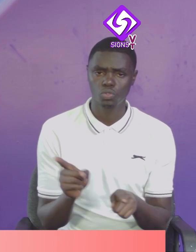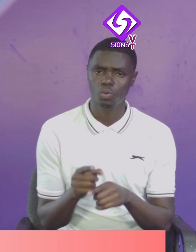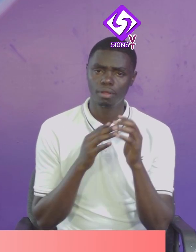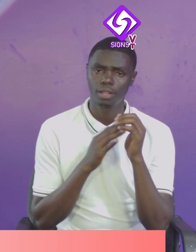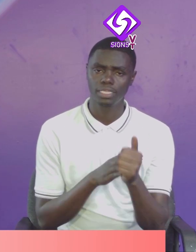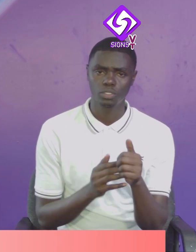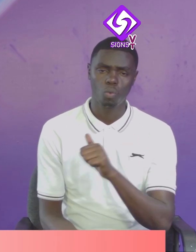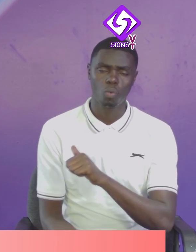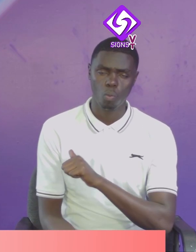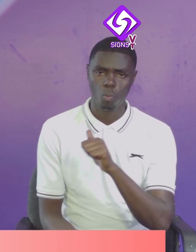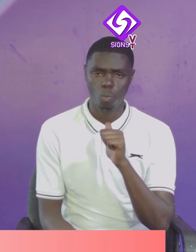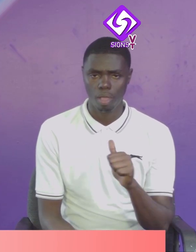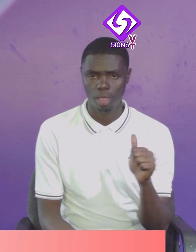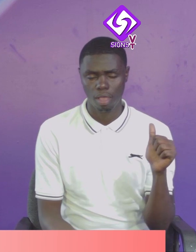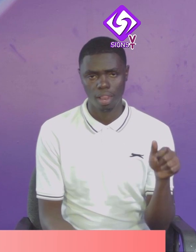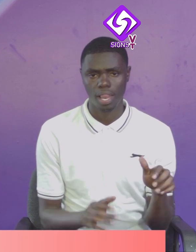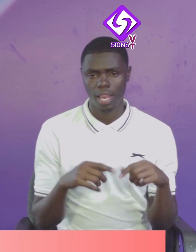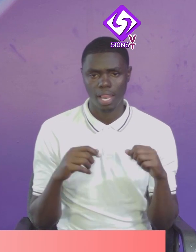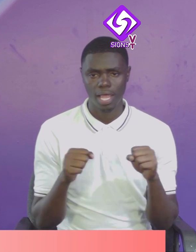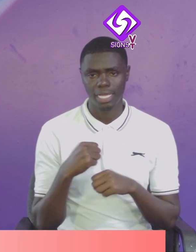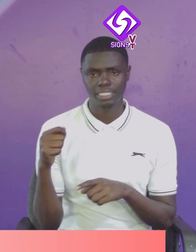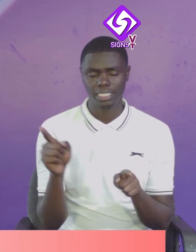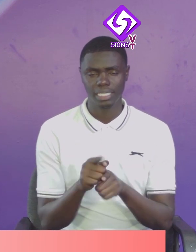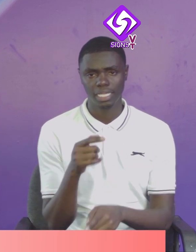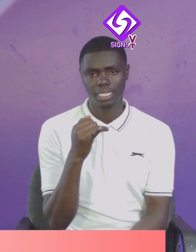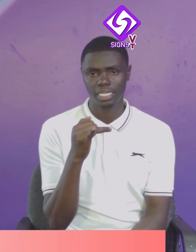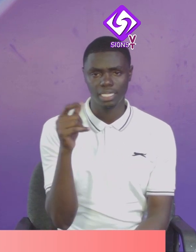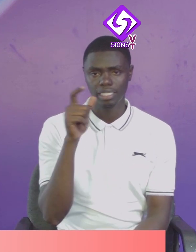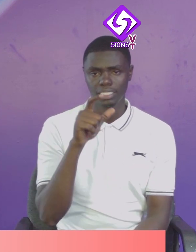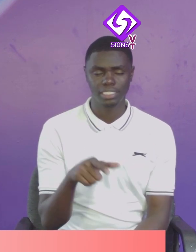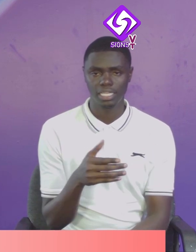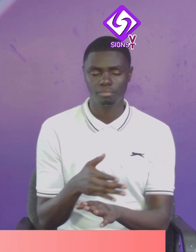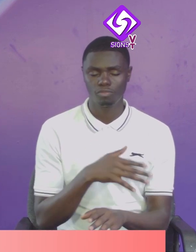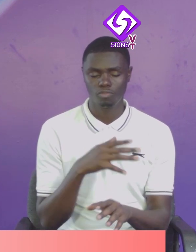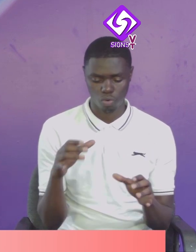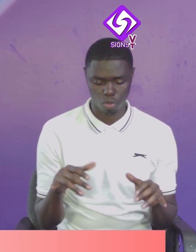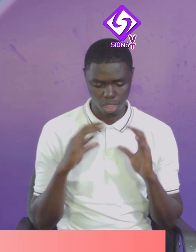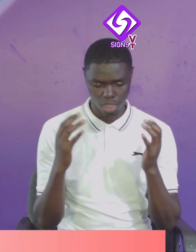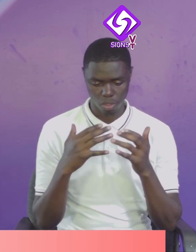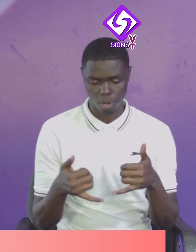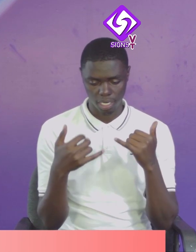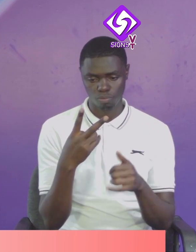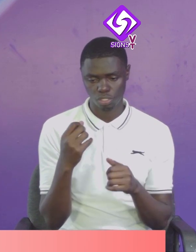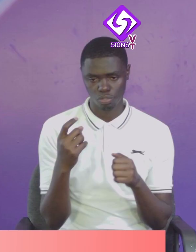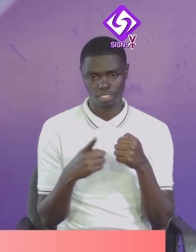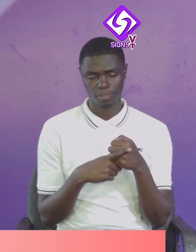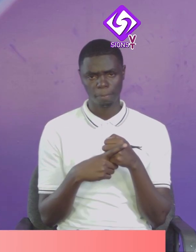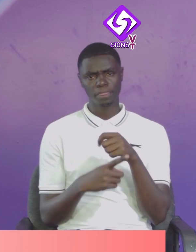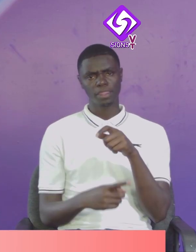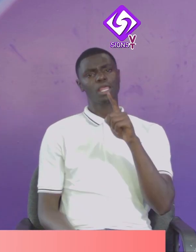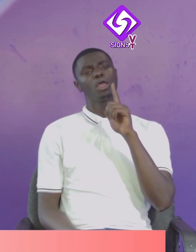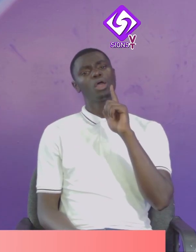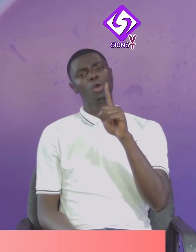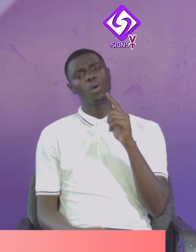lead a side like Italy ahead of the World Cup 2026. One particular game that played